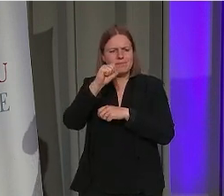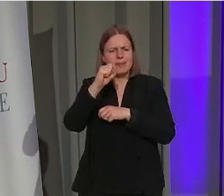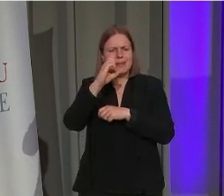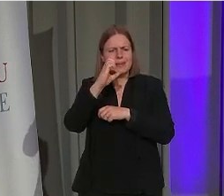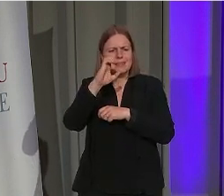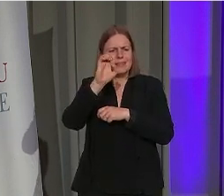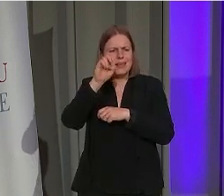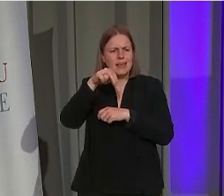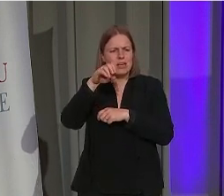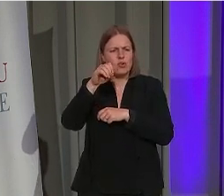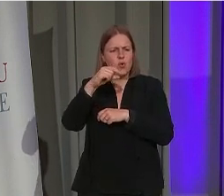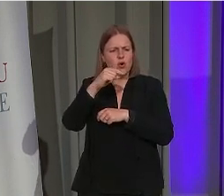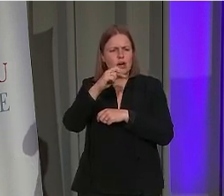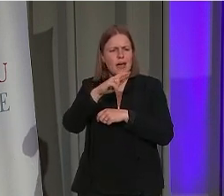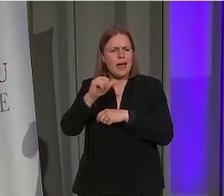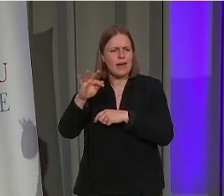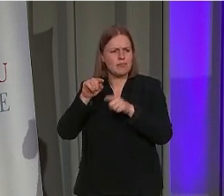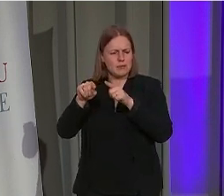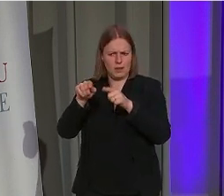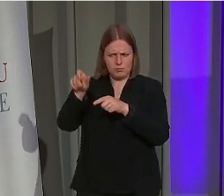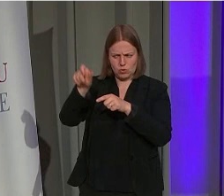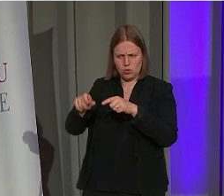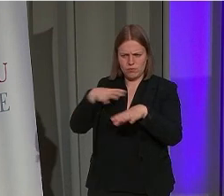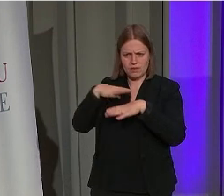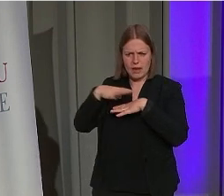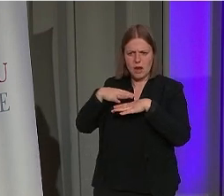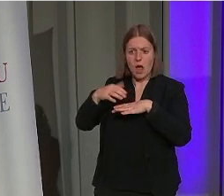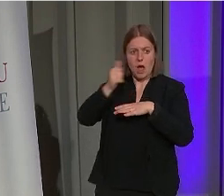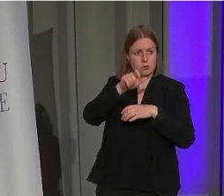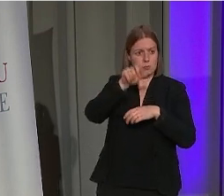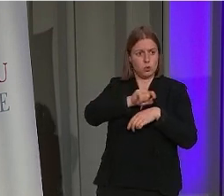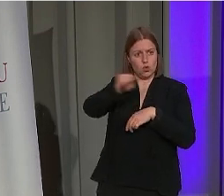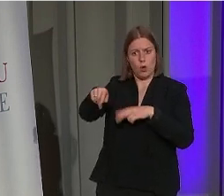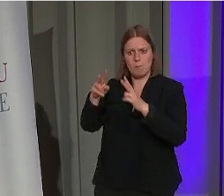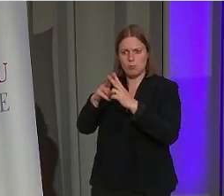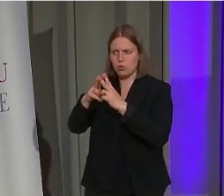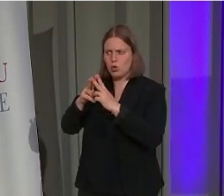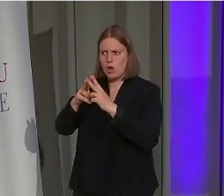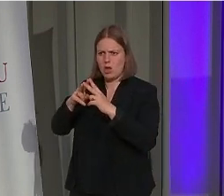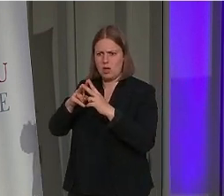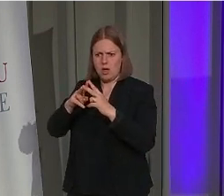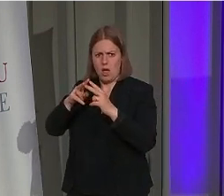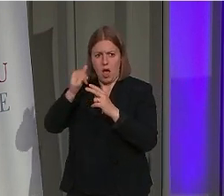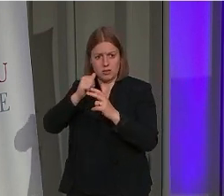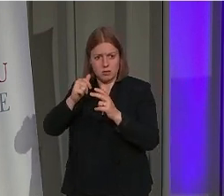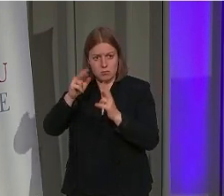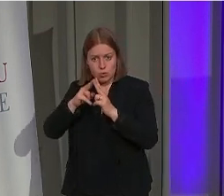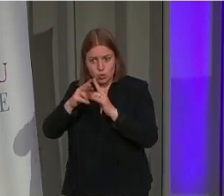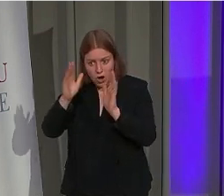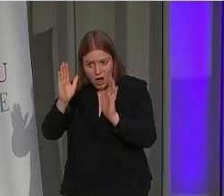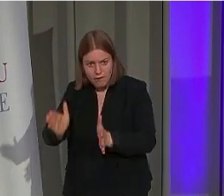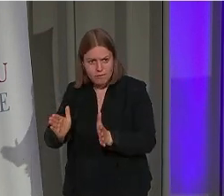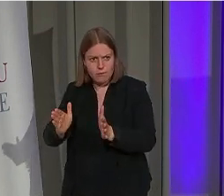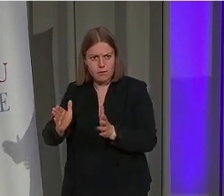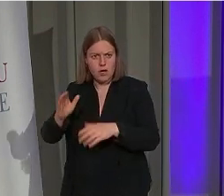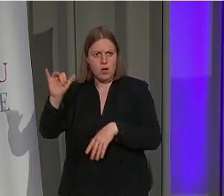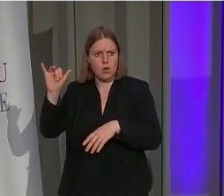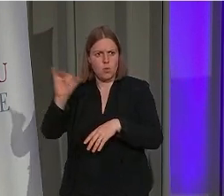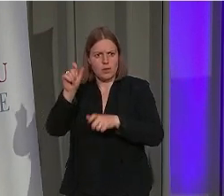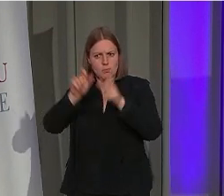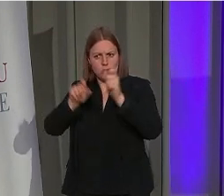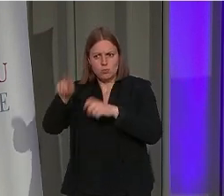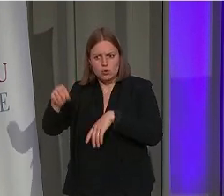museum experience, we always ask what is essential to ensure the